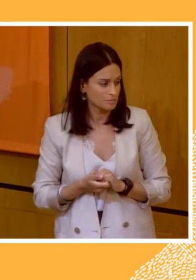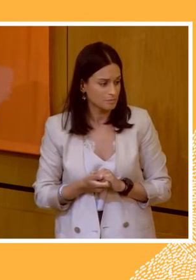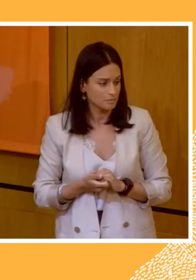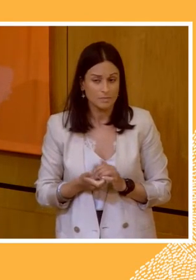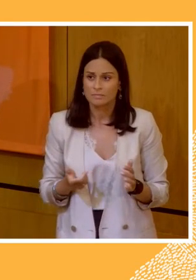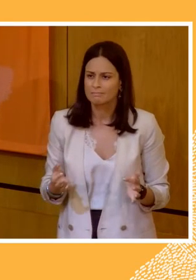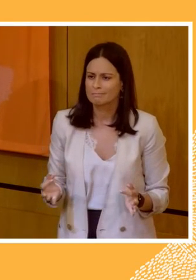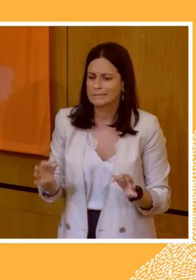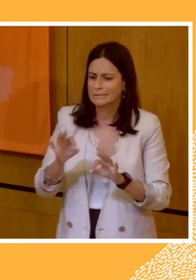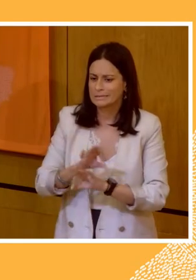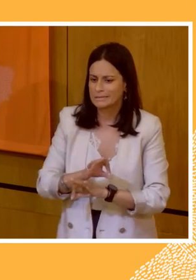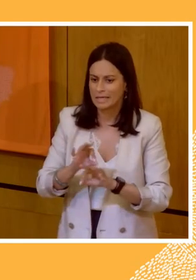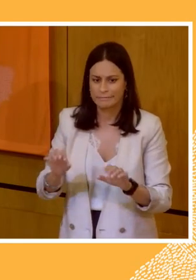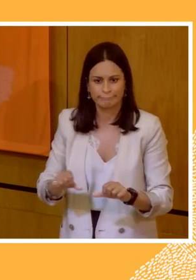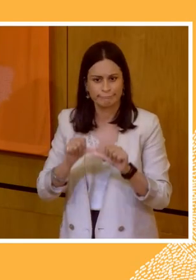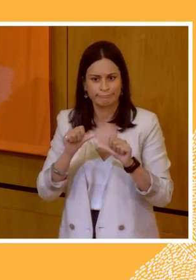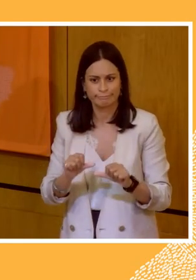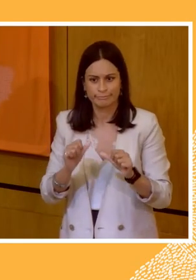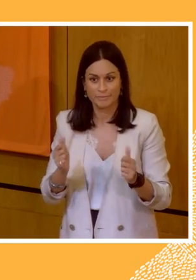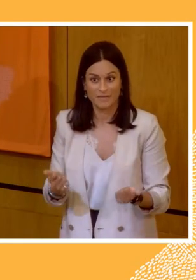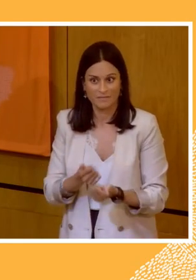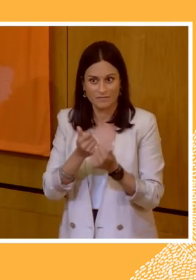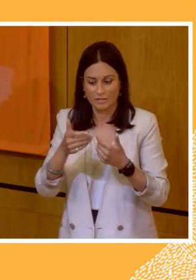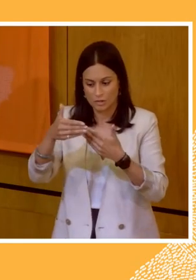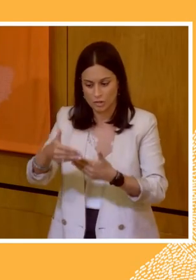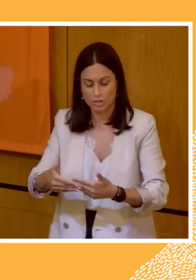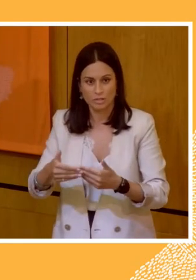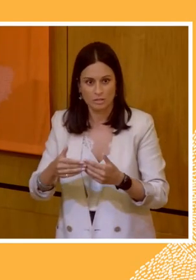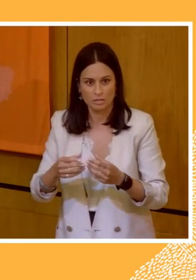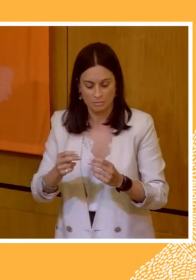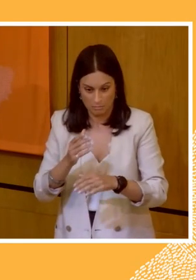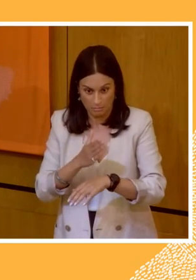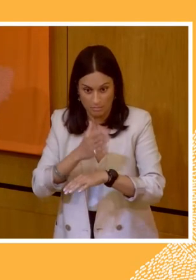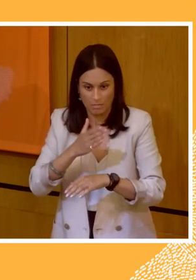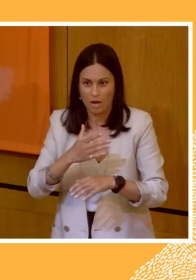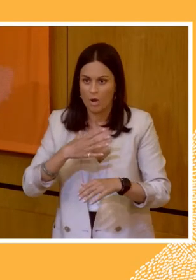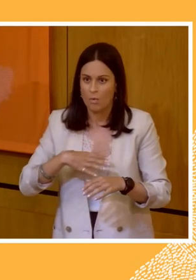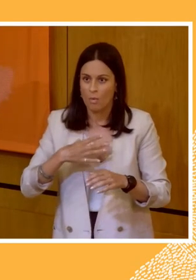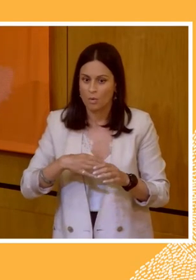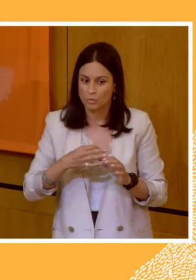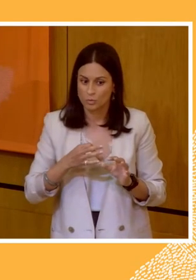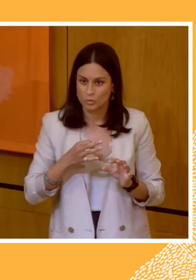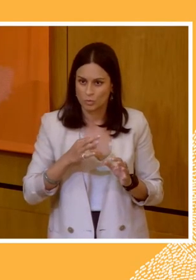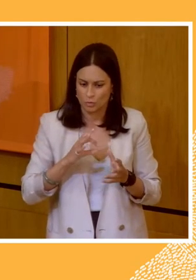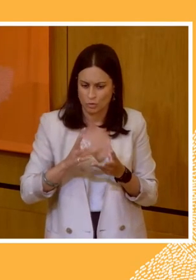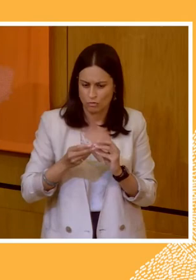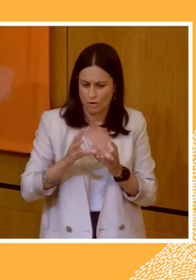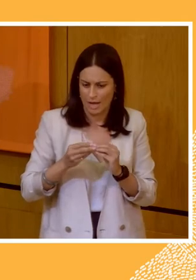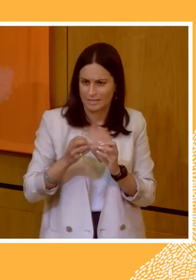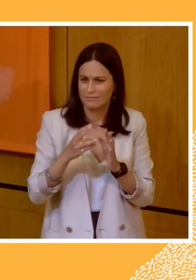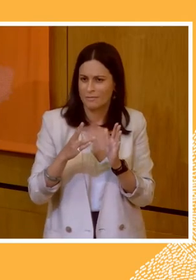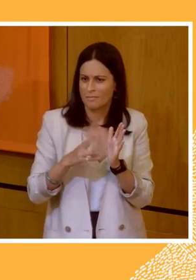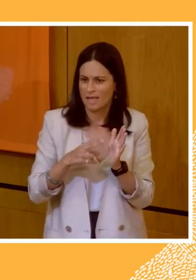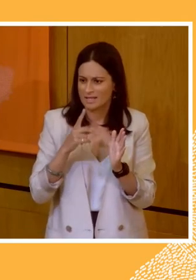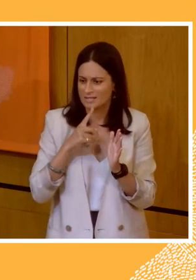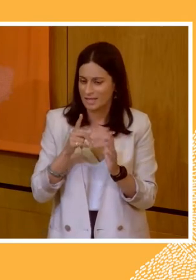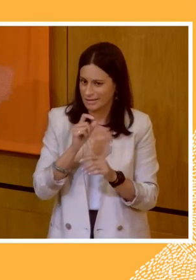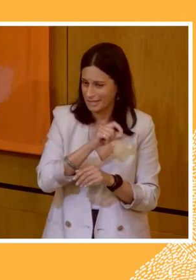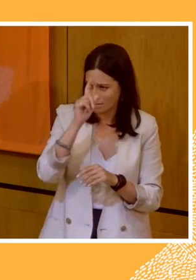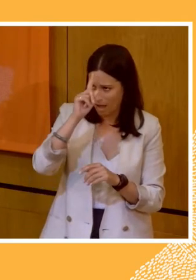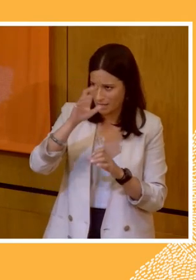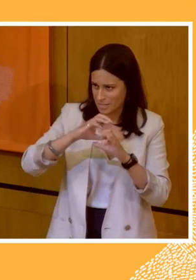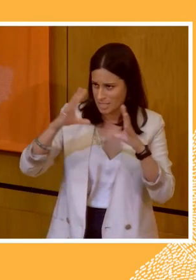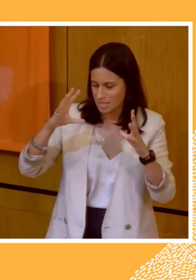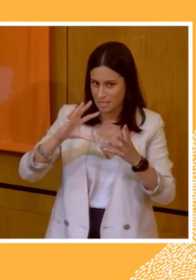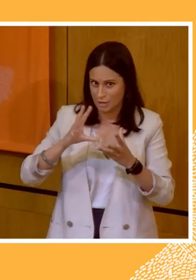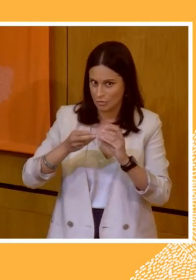Instead of ending this session abruptly, I kind of want to be as creative as Ben, although this was his idea.